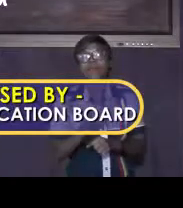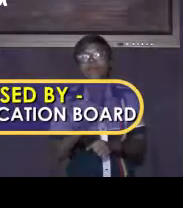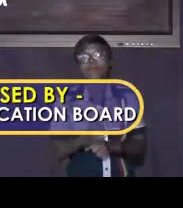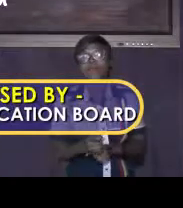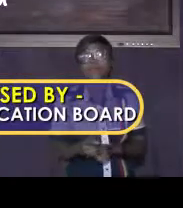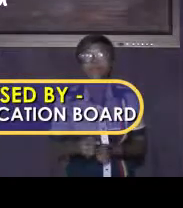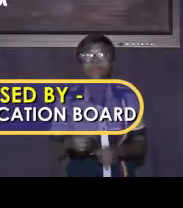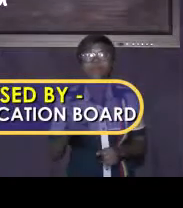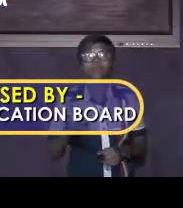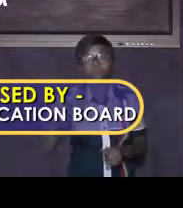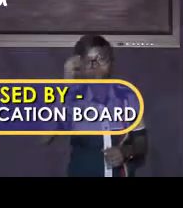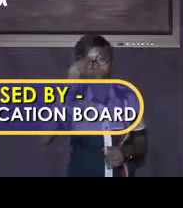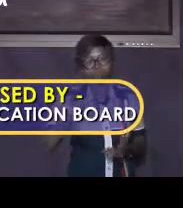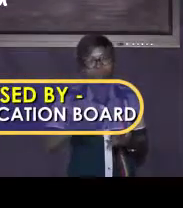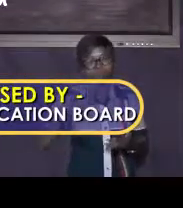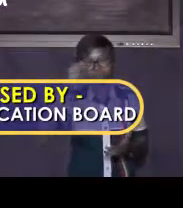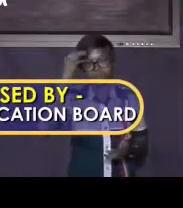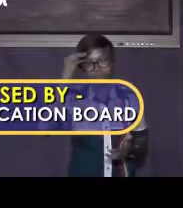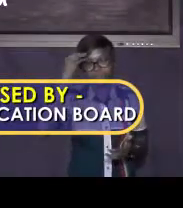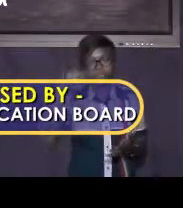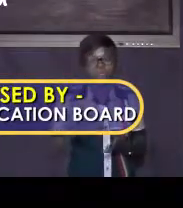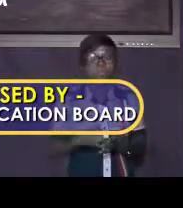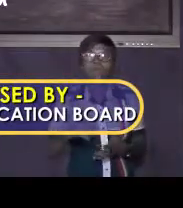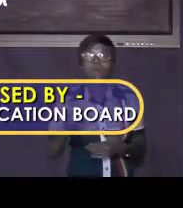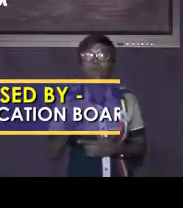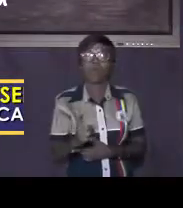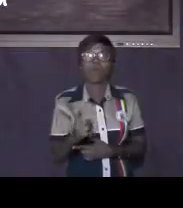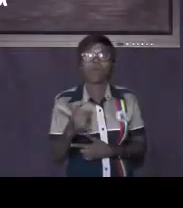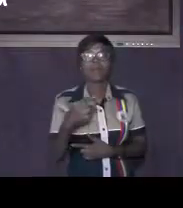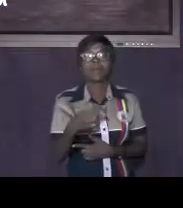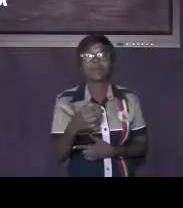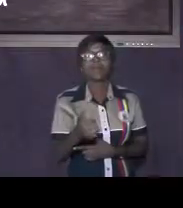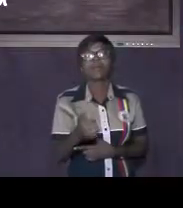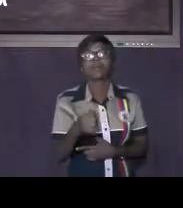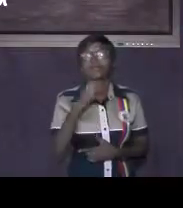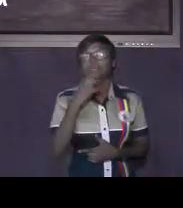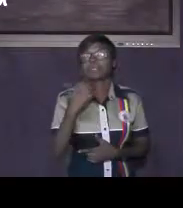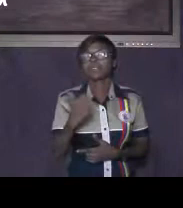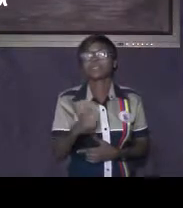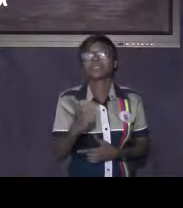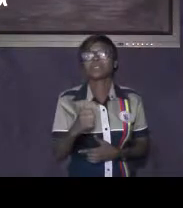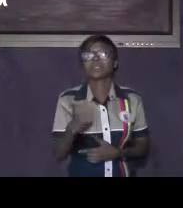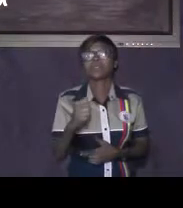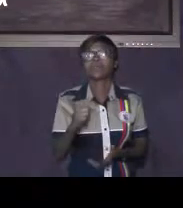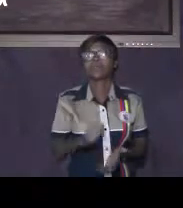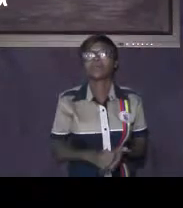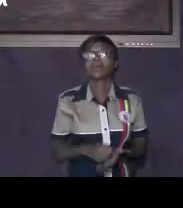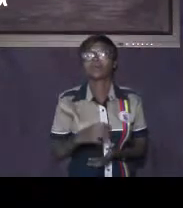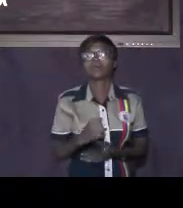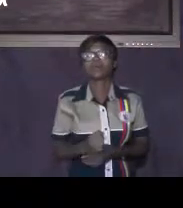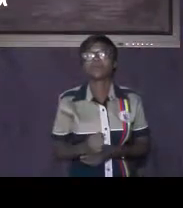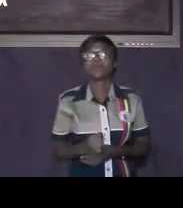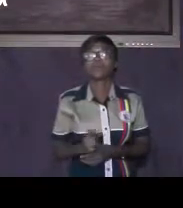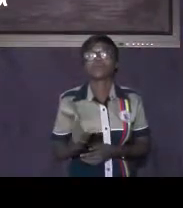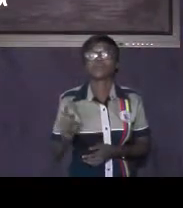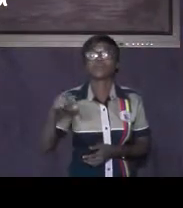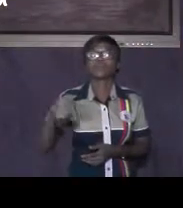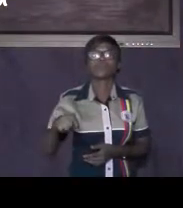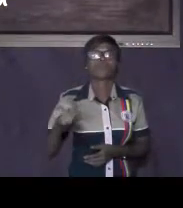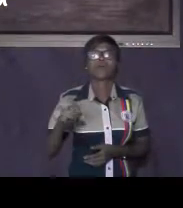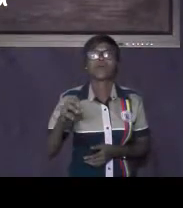put it there for you so that you can work with it. So what have we discovered? 1 hectare is 10,000 square meters.